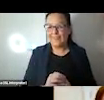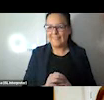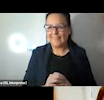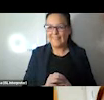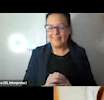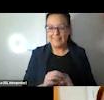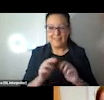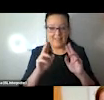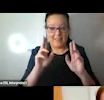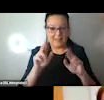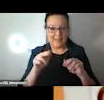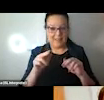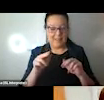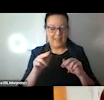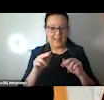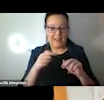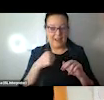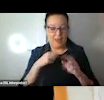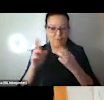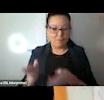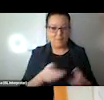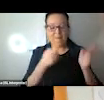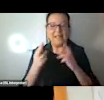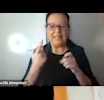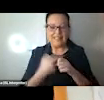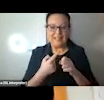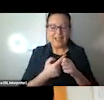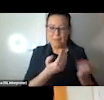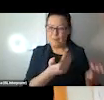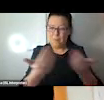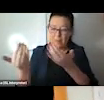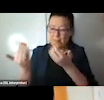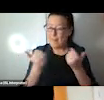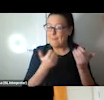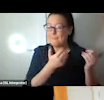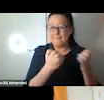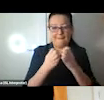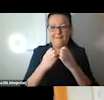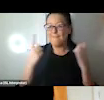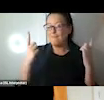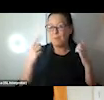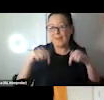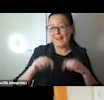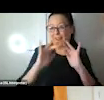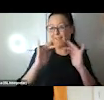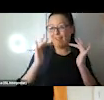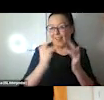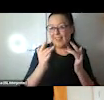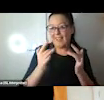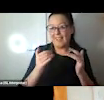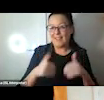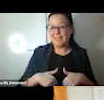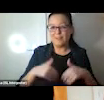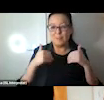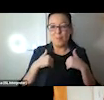echo Ger's welcome to everybody online this morning? And I think it's testament to the importance